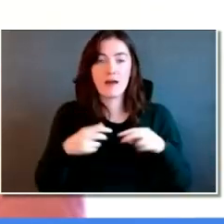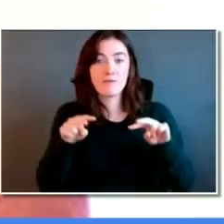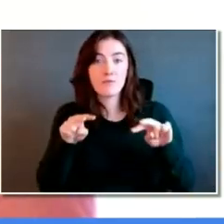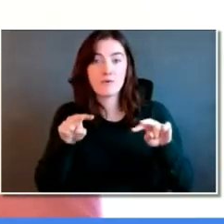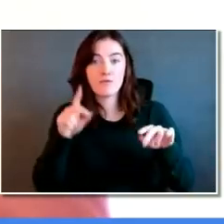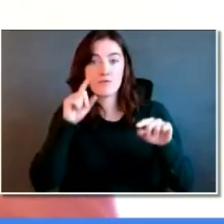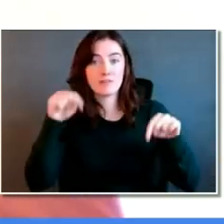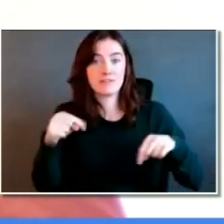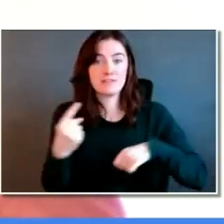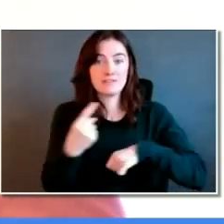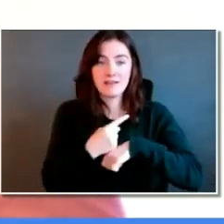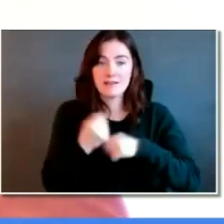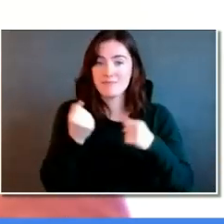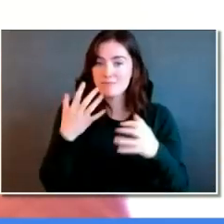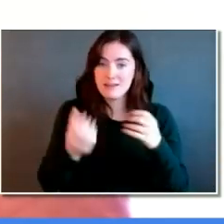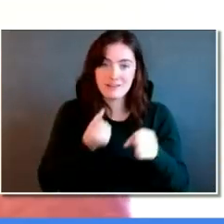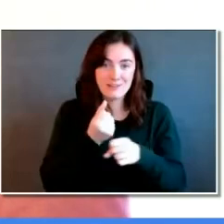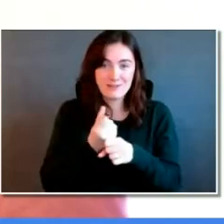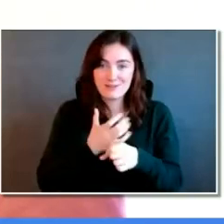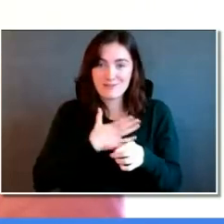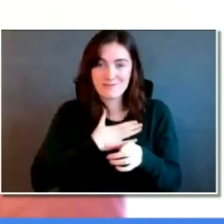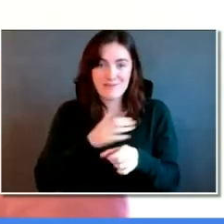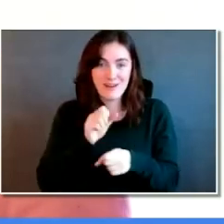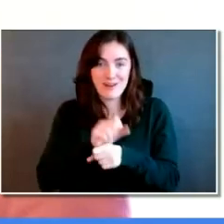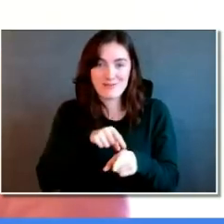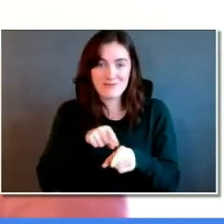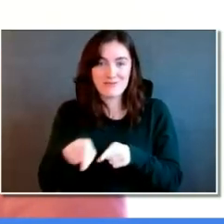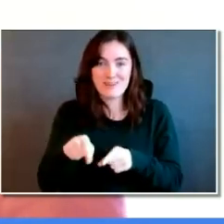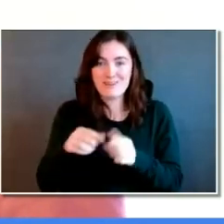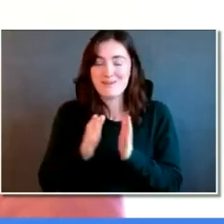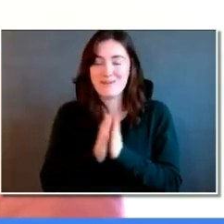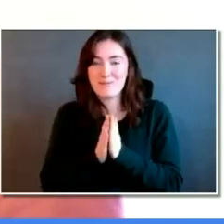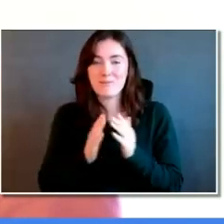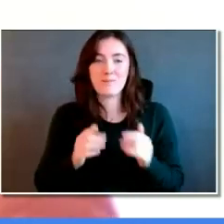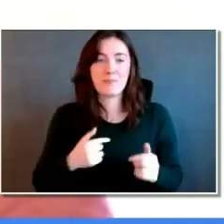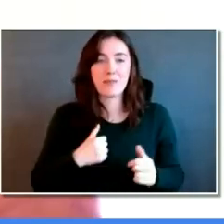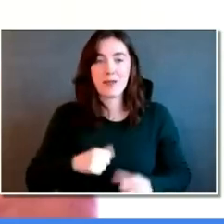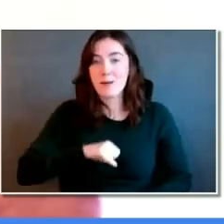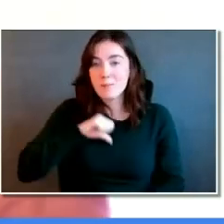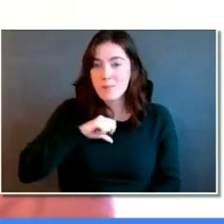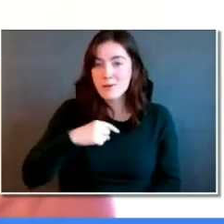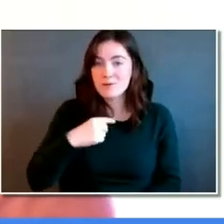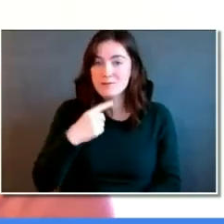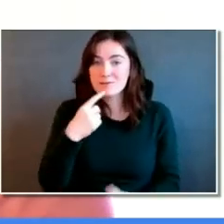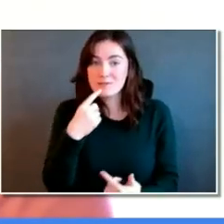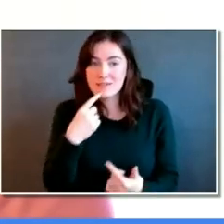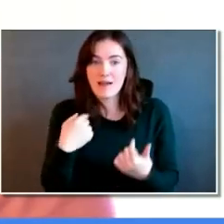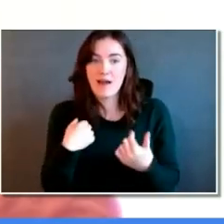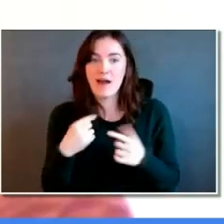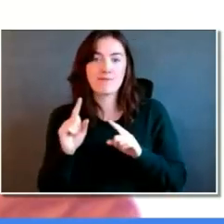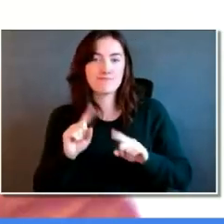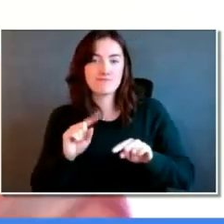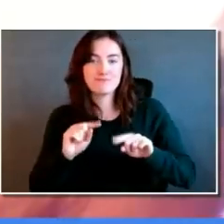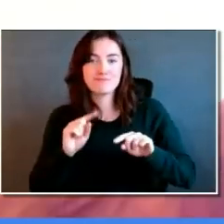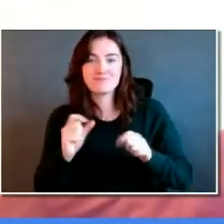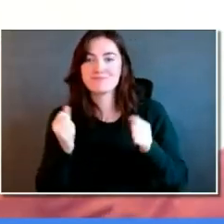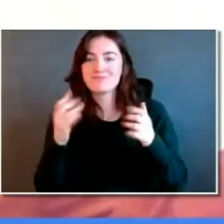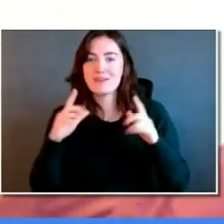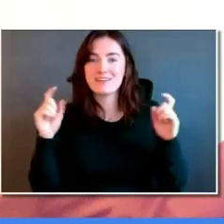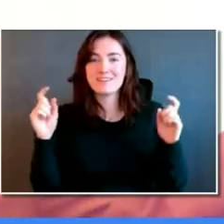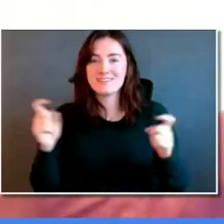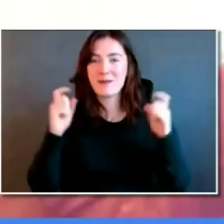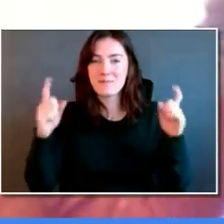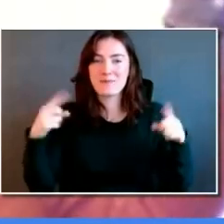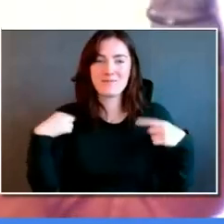many years of my career here, and proud to say that I've been at many of the celebrations over the years. I know we didn't have